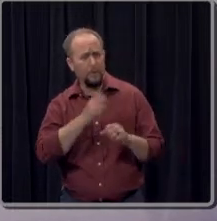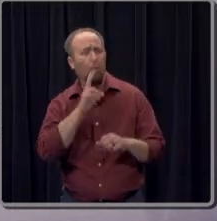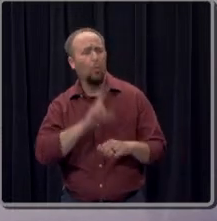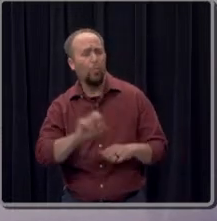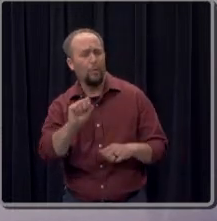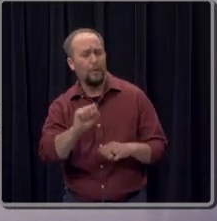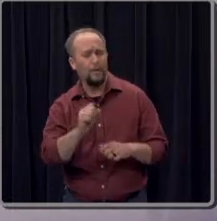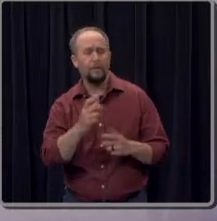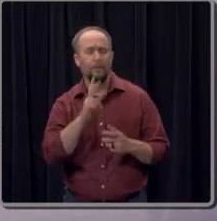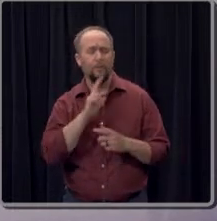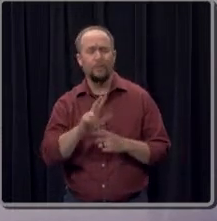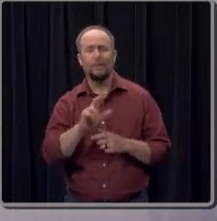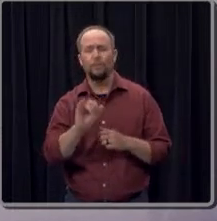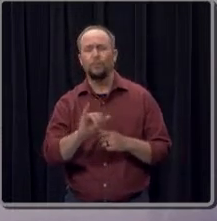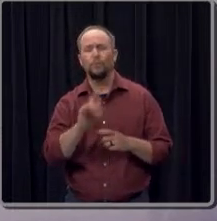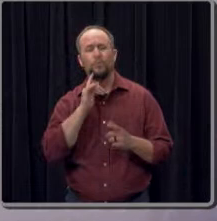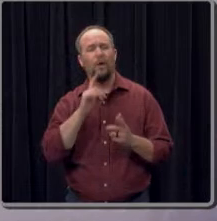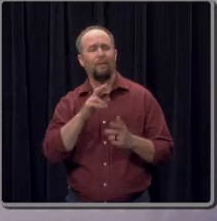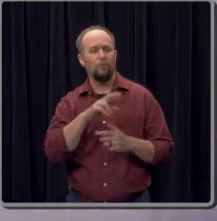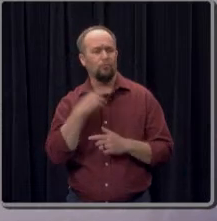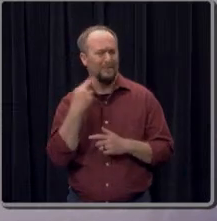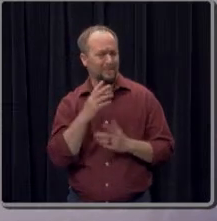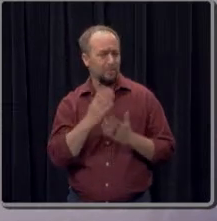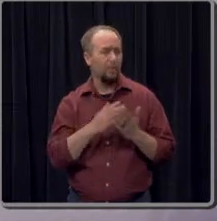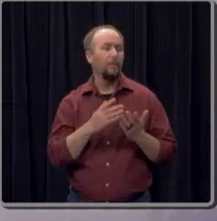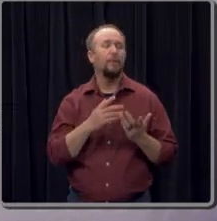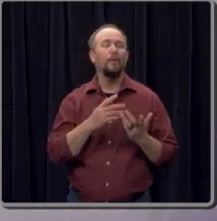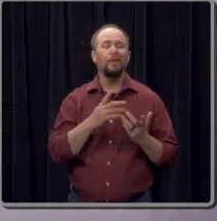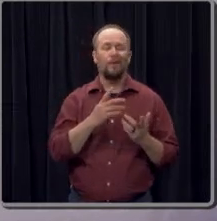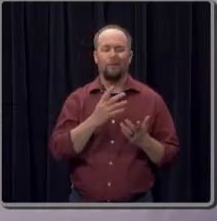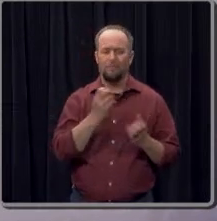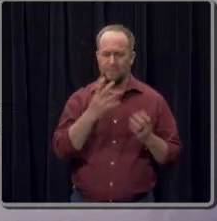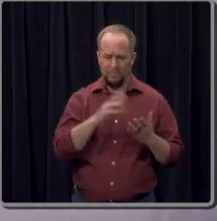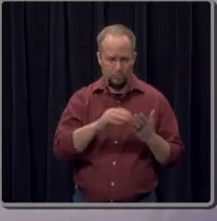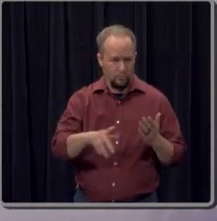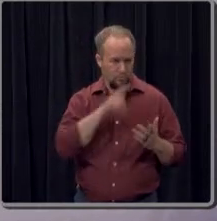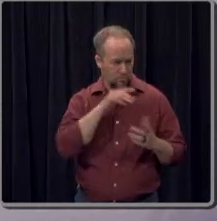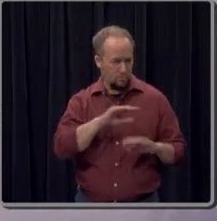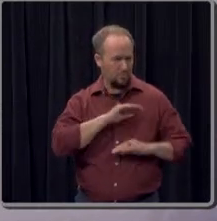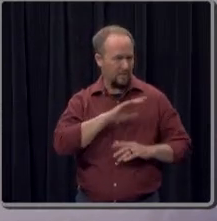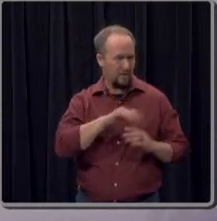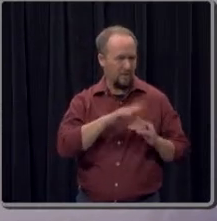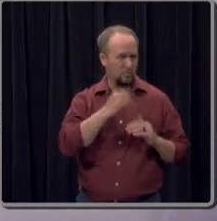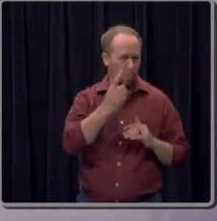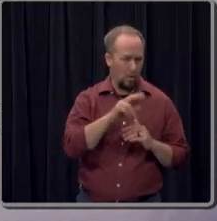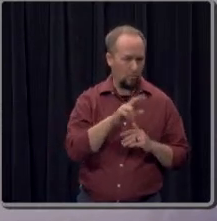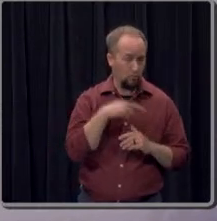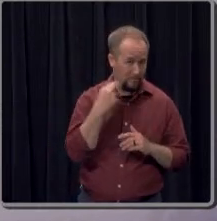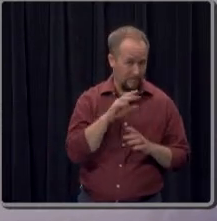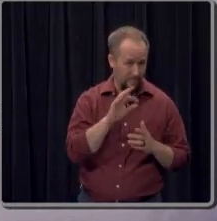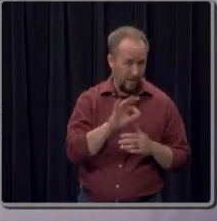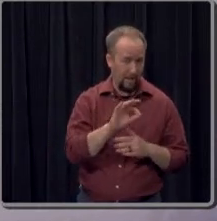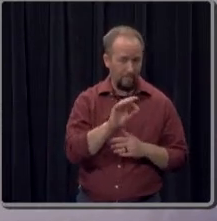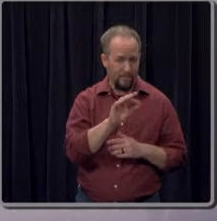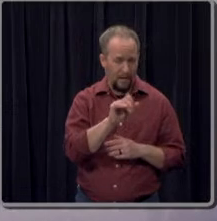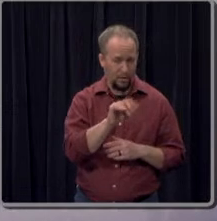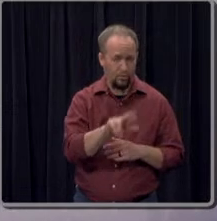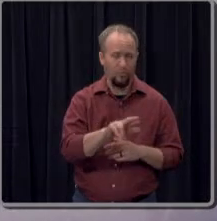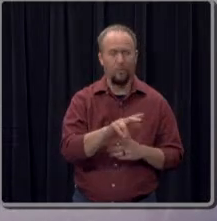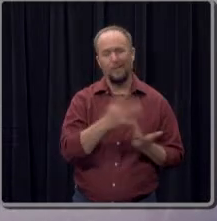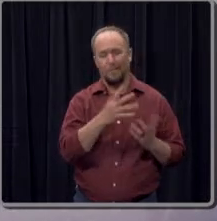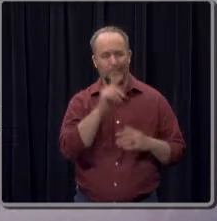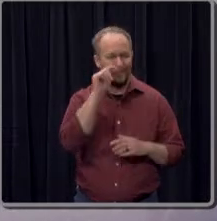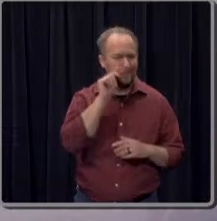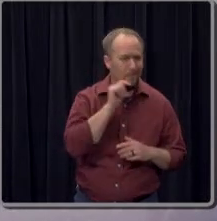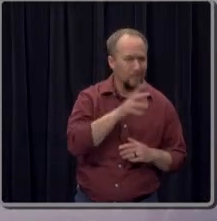We serve about 200 students who meet at least one risk factor, which could be single parent, teen parent, parent